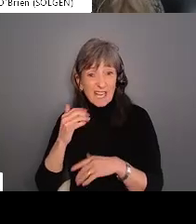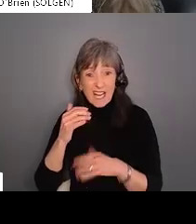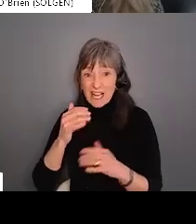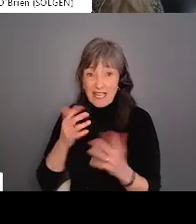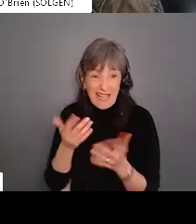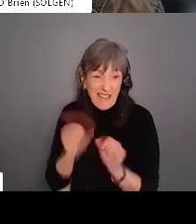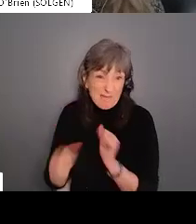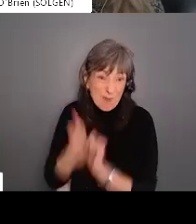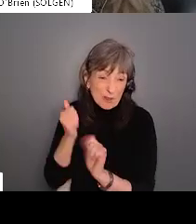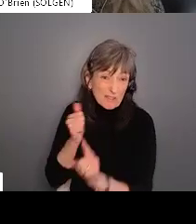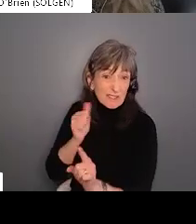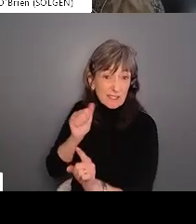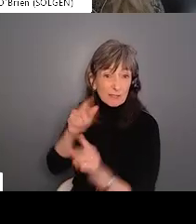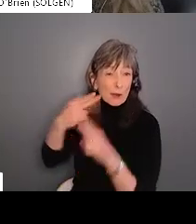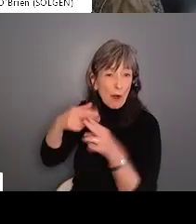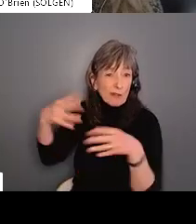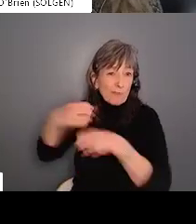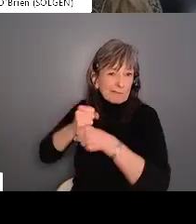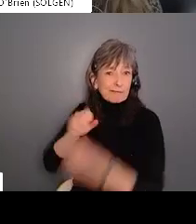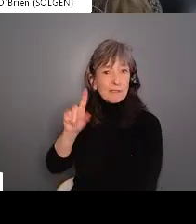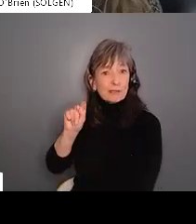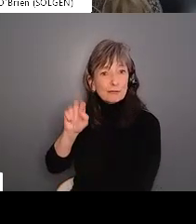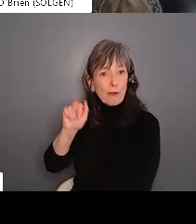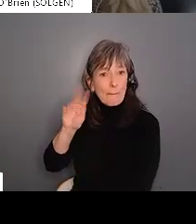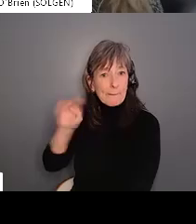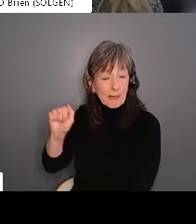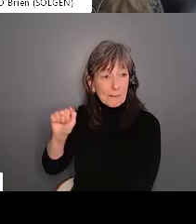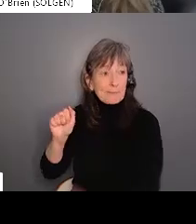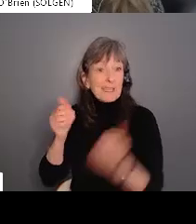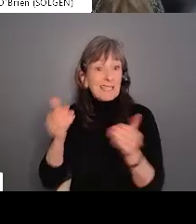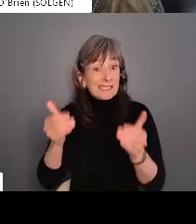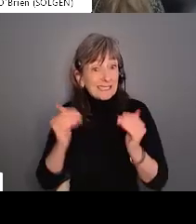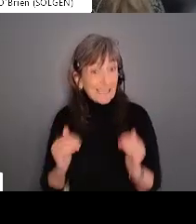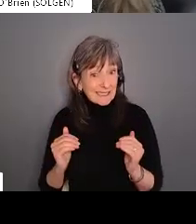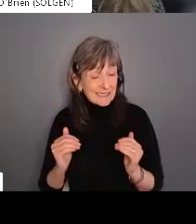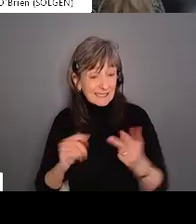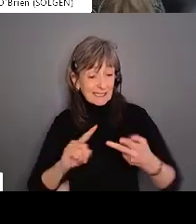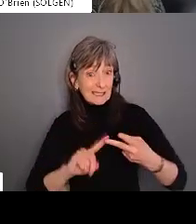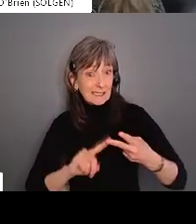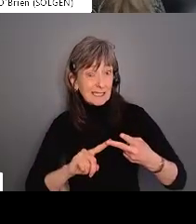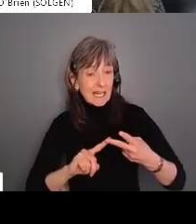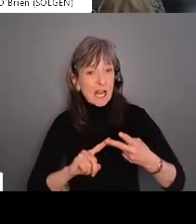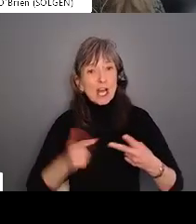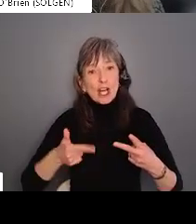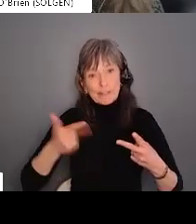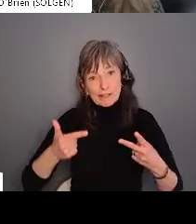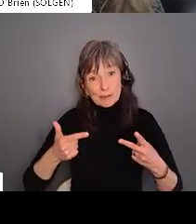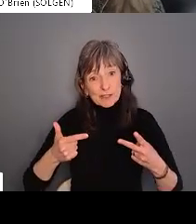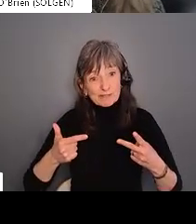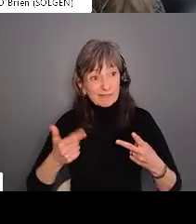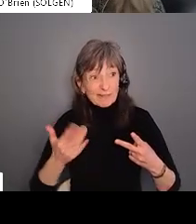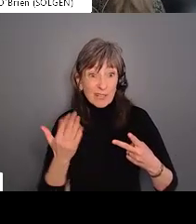the next kind of cause of death is by firearm, actually. And this is why we had a chapter on firearms.